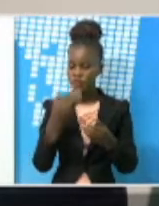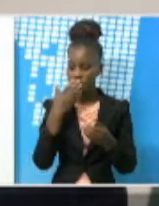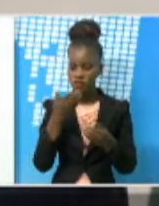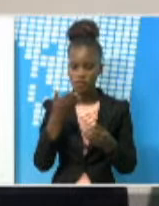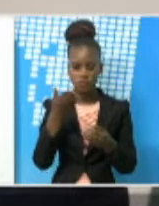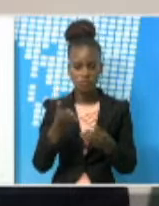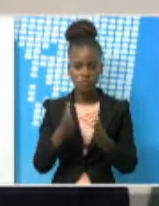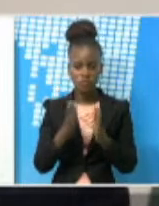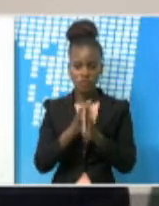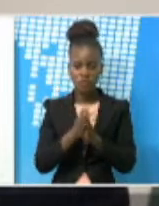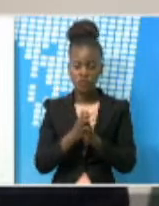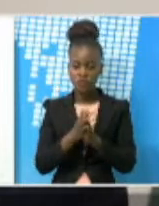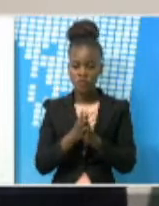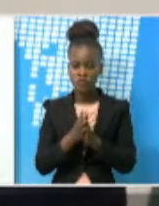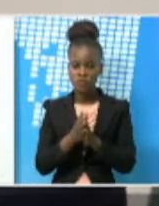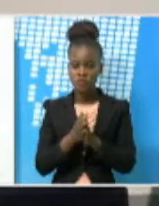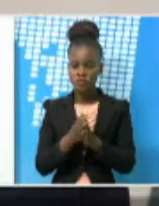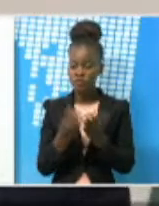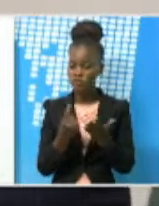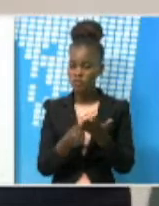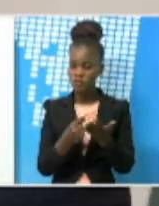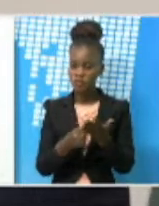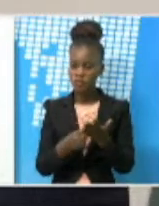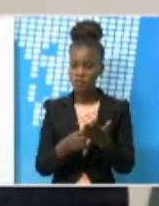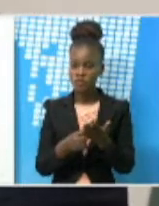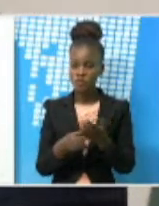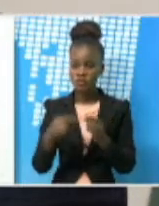Finance released to Posta Uganda? And two,